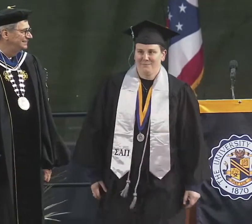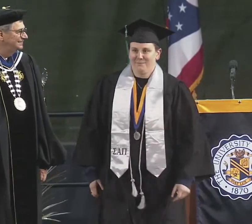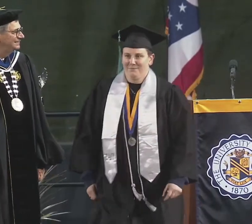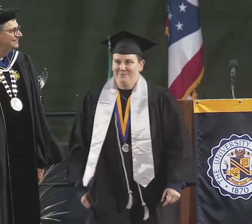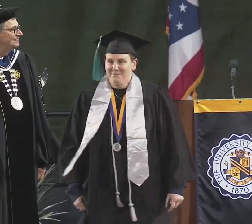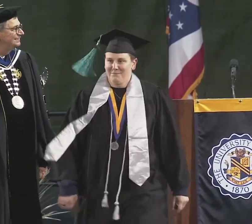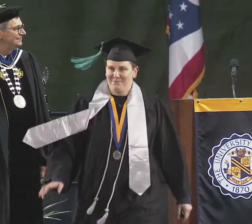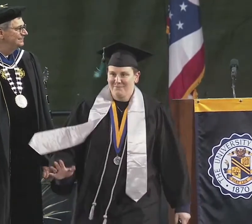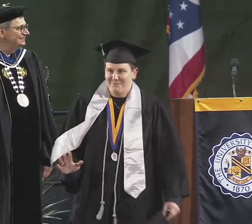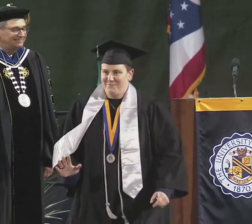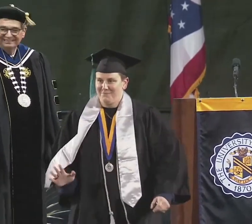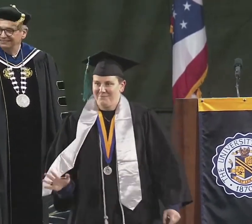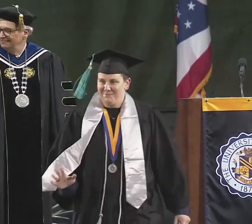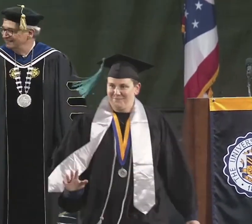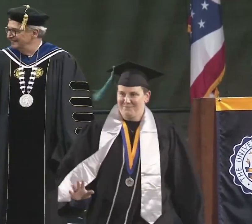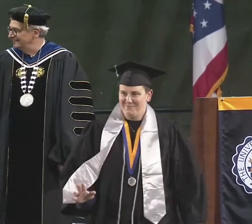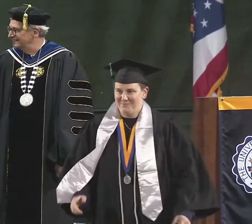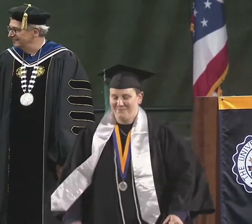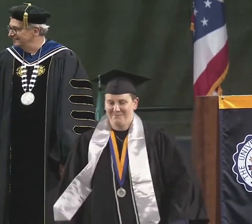Justin T. Halter.